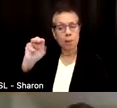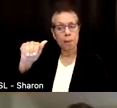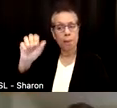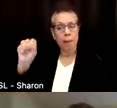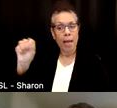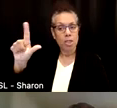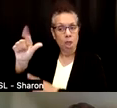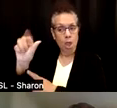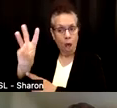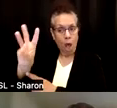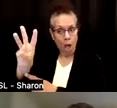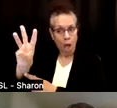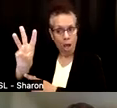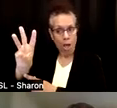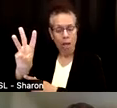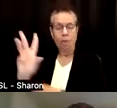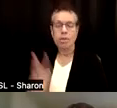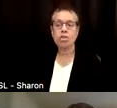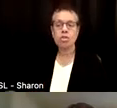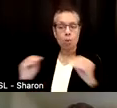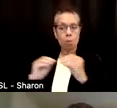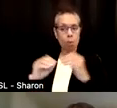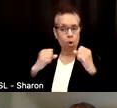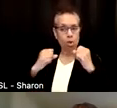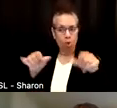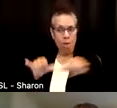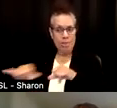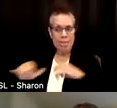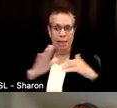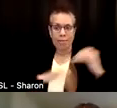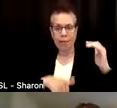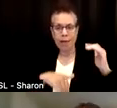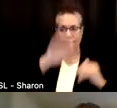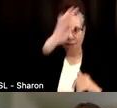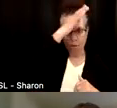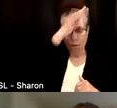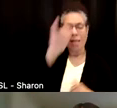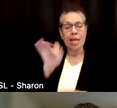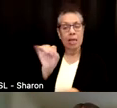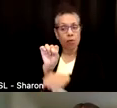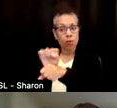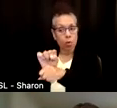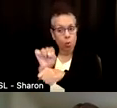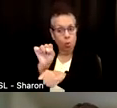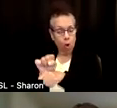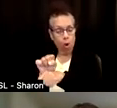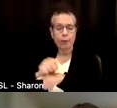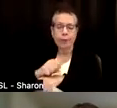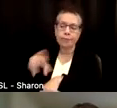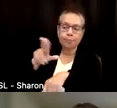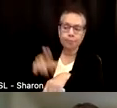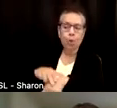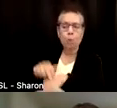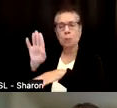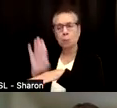a even stronger standard than federal law, you cannot, if you're working in the usual type of